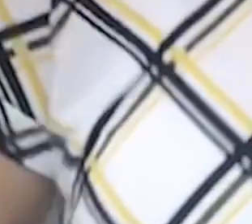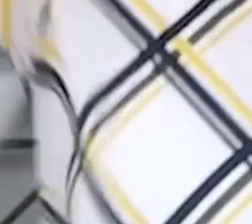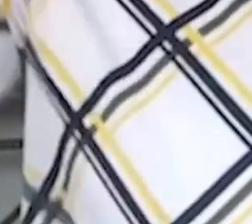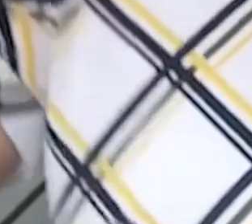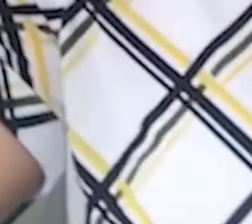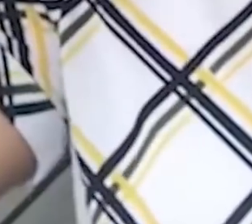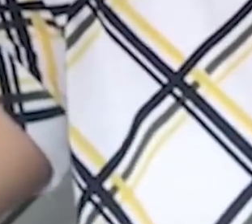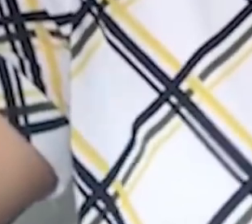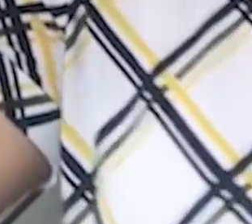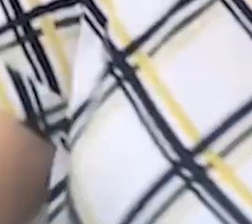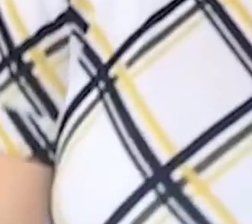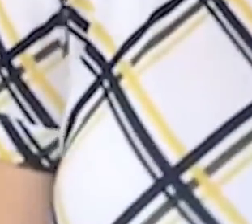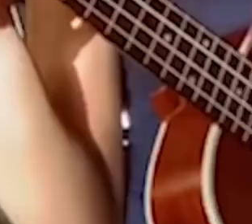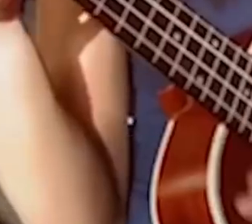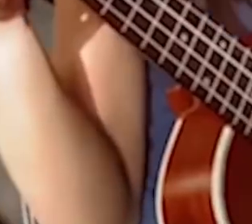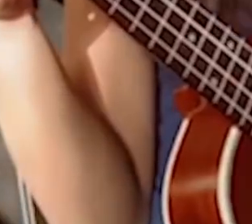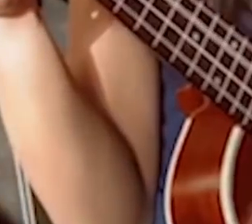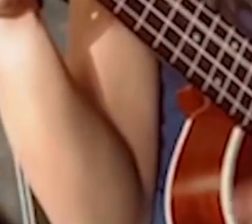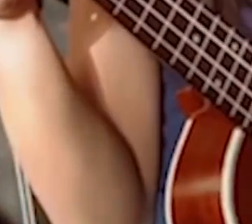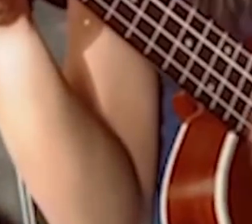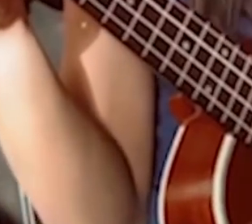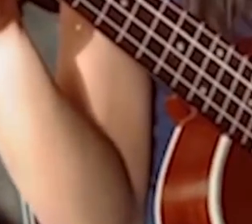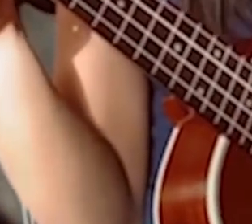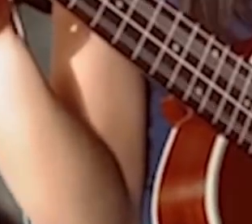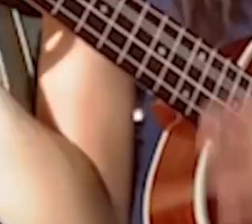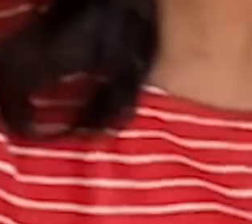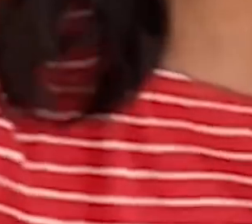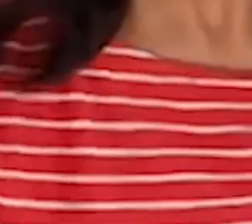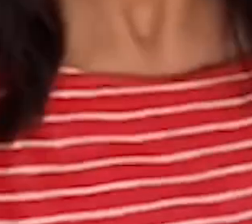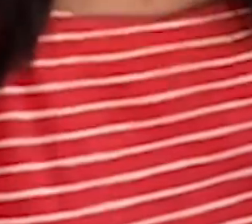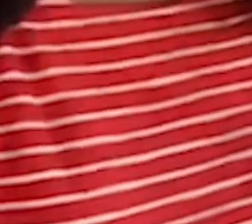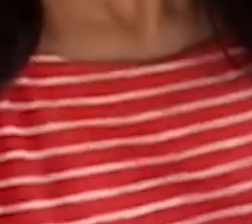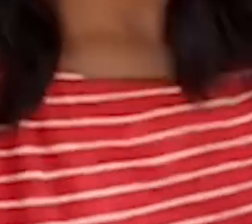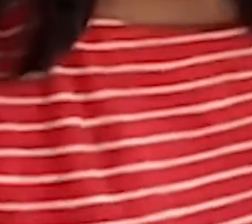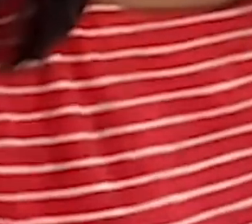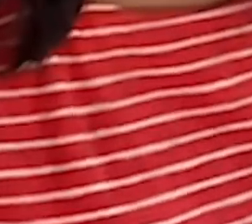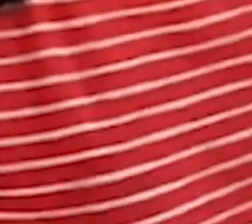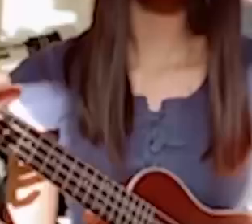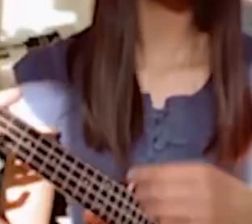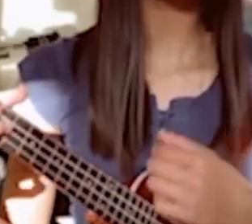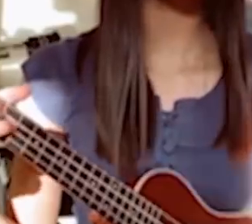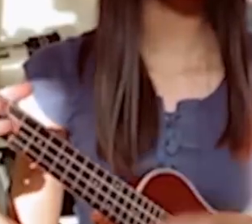Forever. CFO, CFO, CFO,